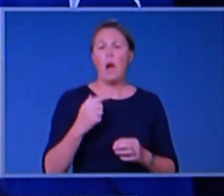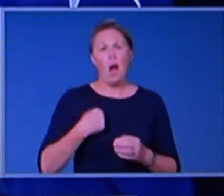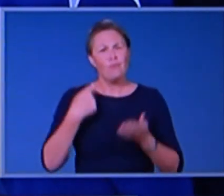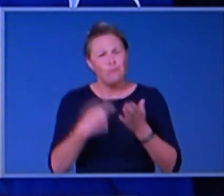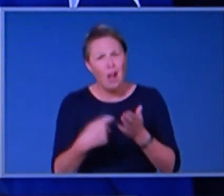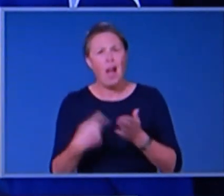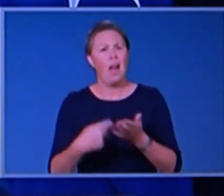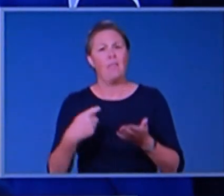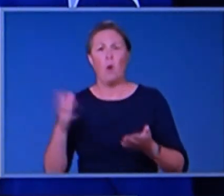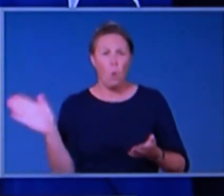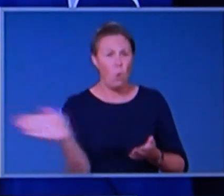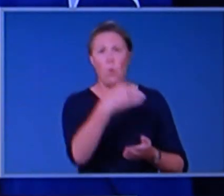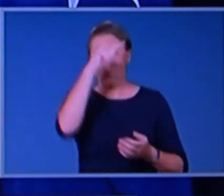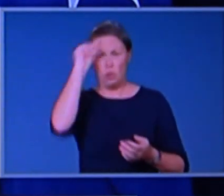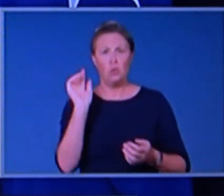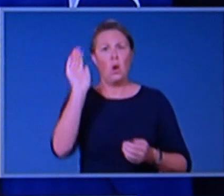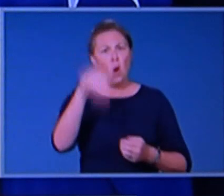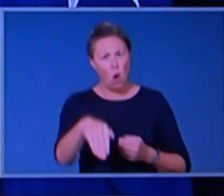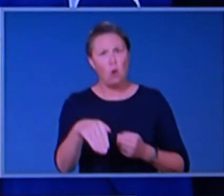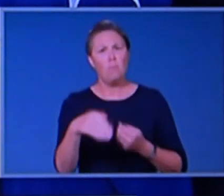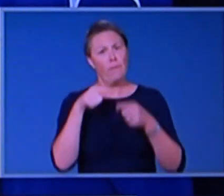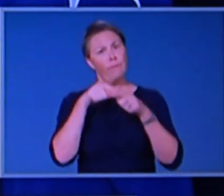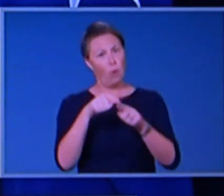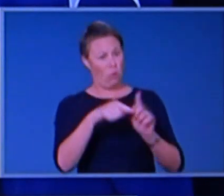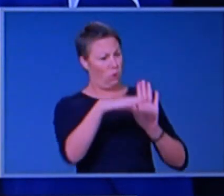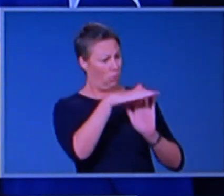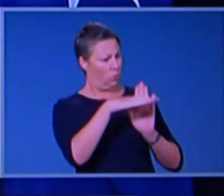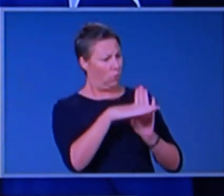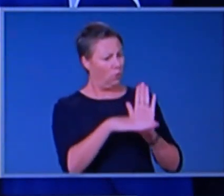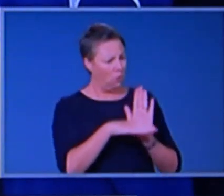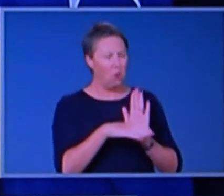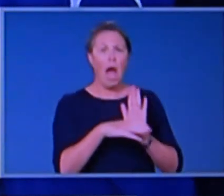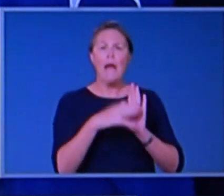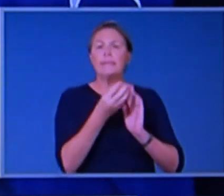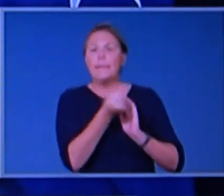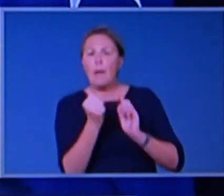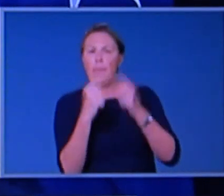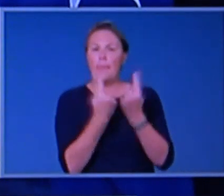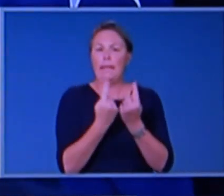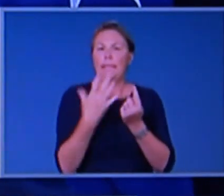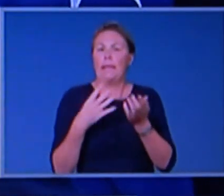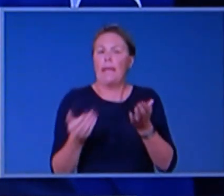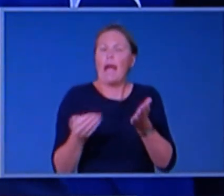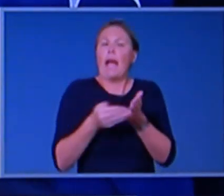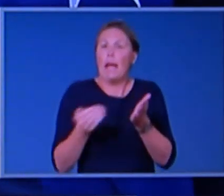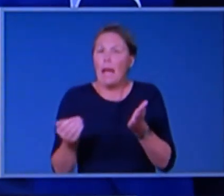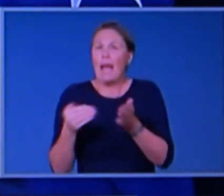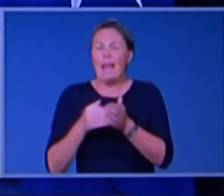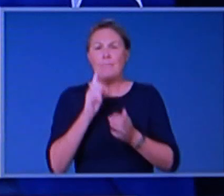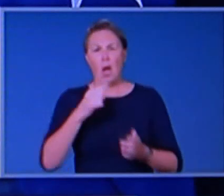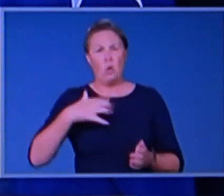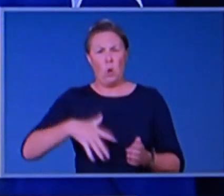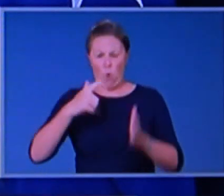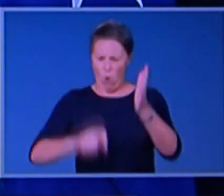where aged care facilities are exercising their proper discretion. But we are not going to have these as secret places where